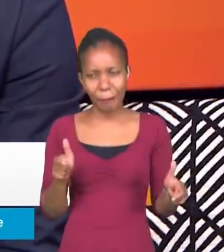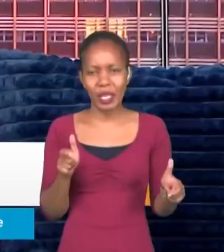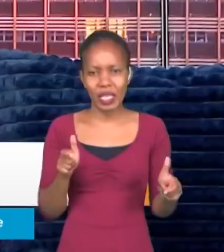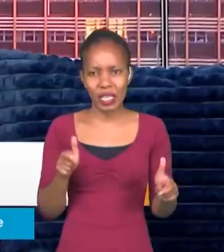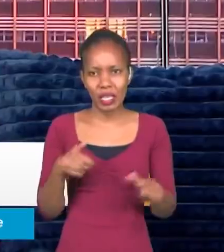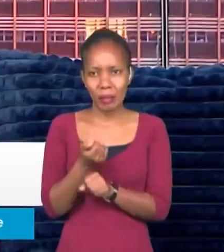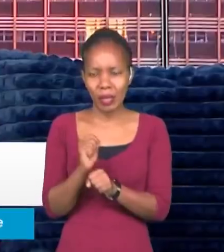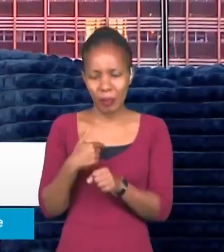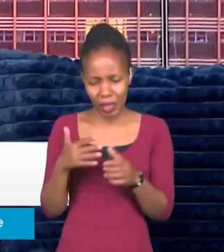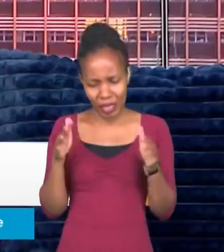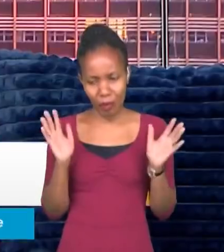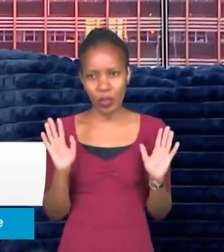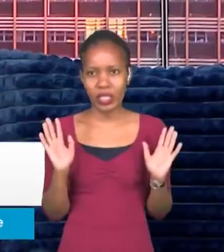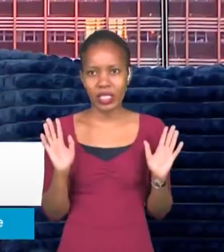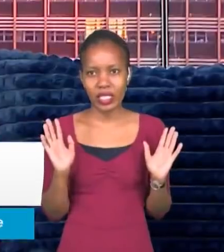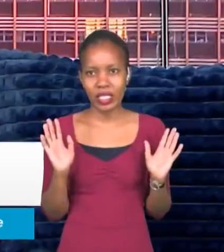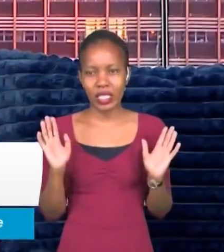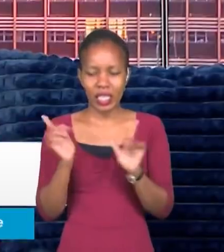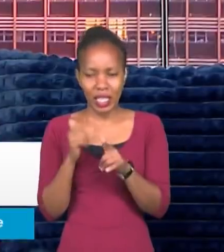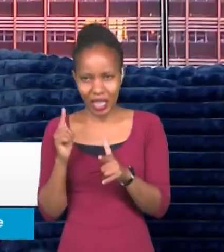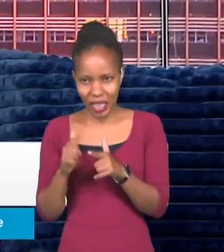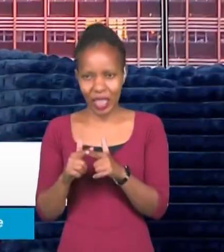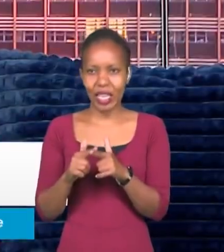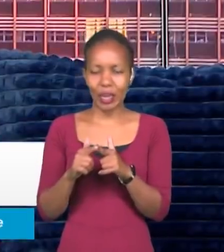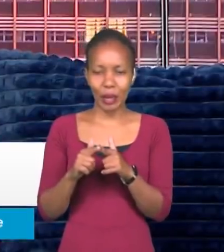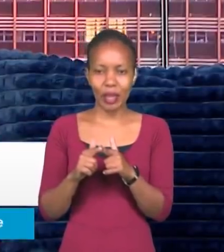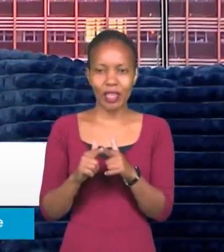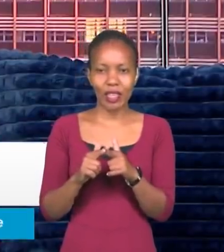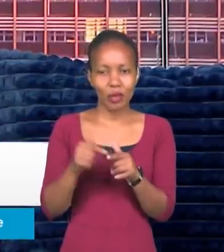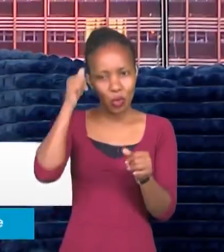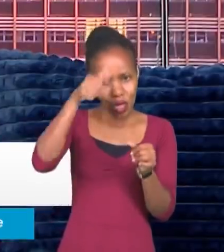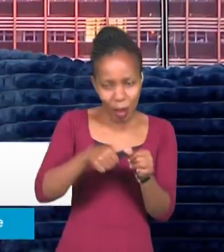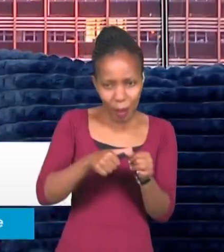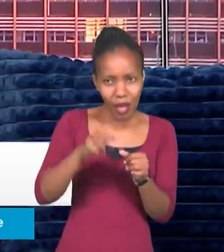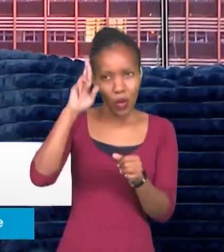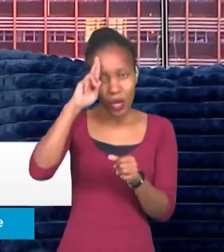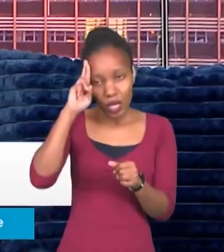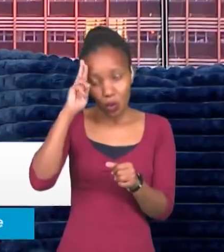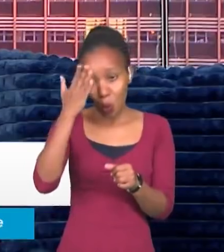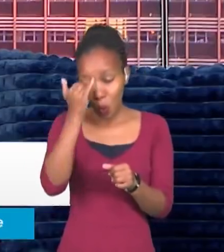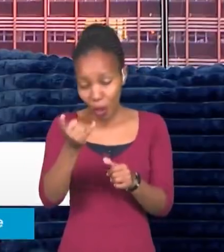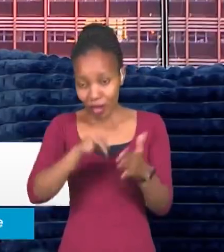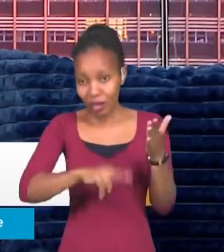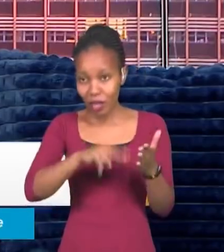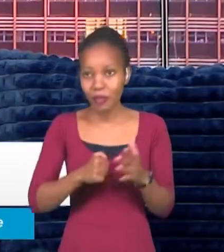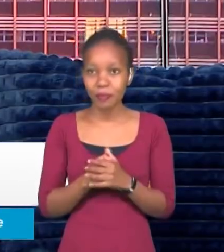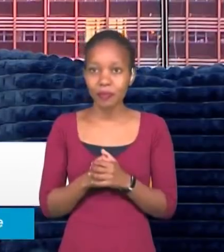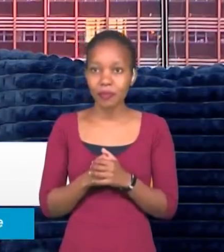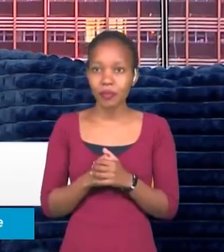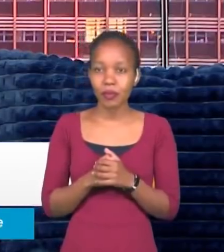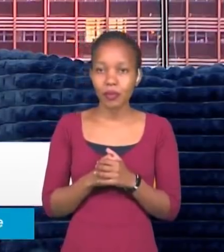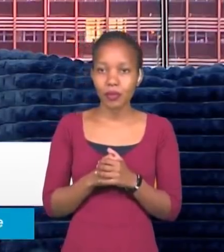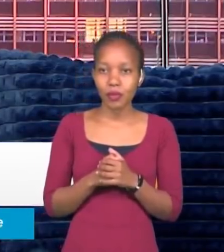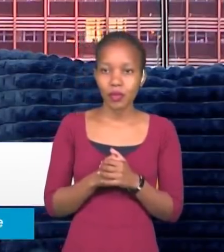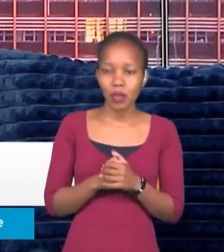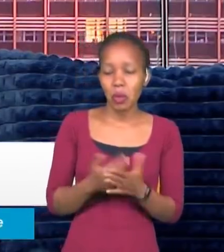It takes you back to why are you reading in the first place? Purpose. Yes. Yeah. Why are you reading in the first place? Mm-hmm. Do you just want to read so that you can tell people, oh, I